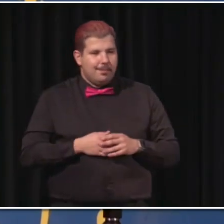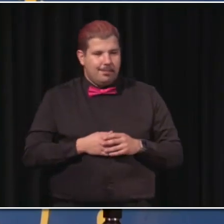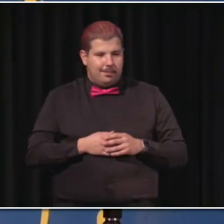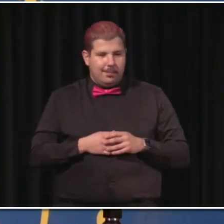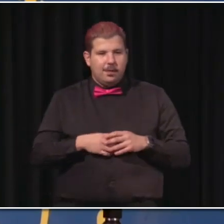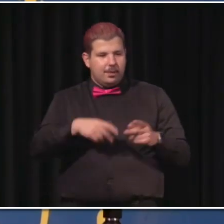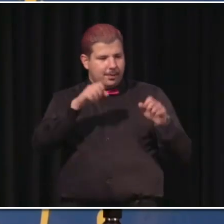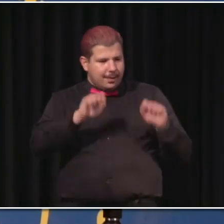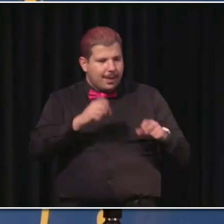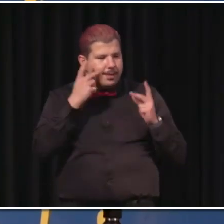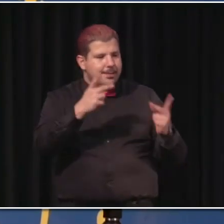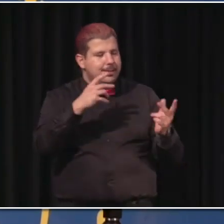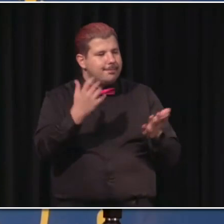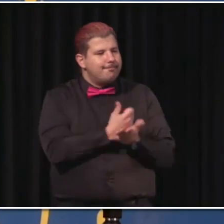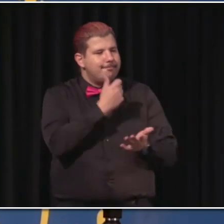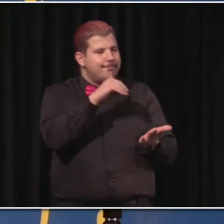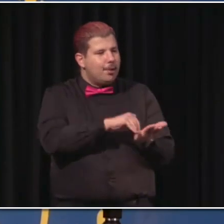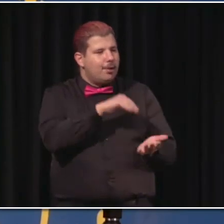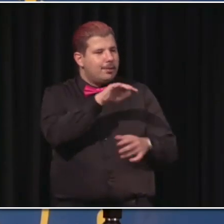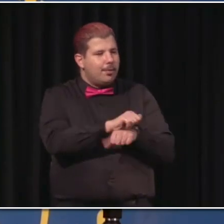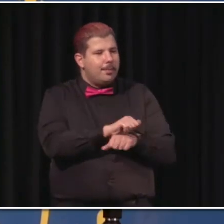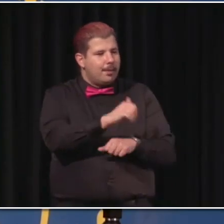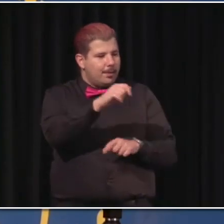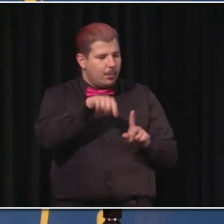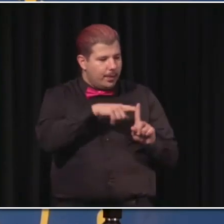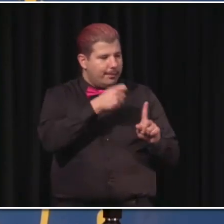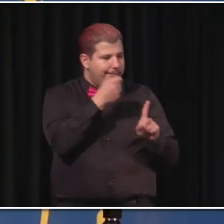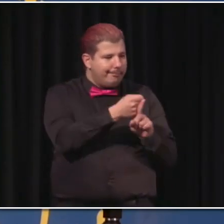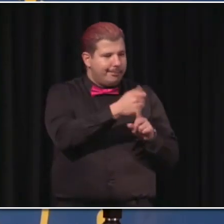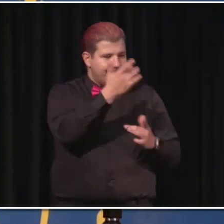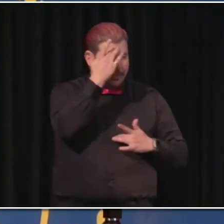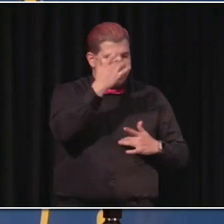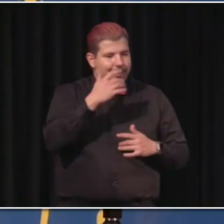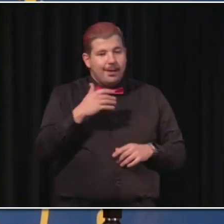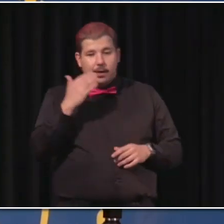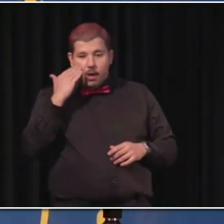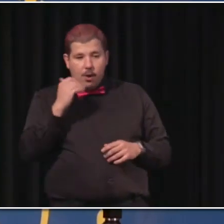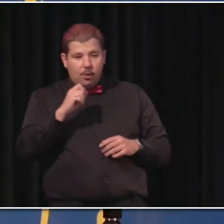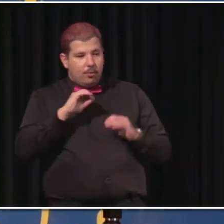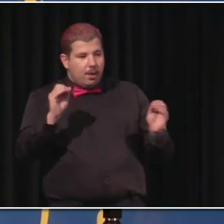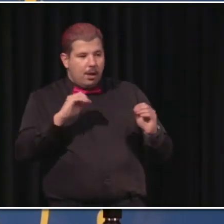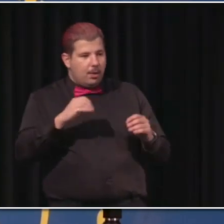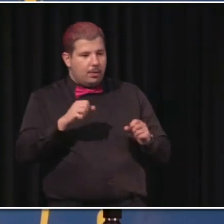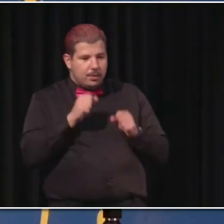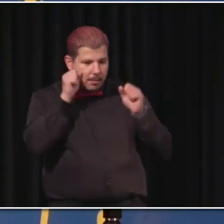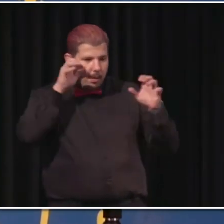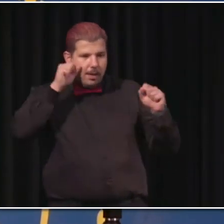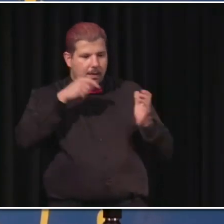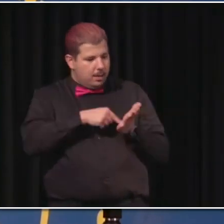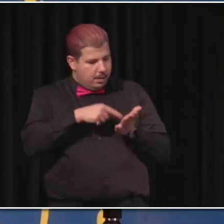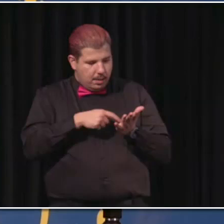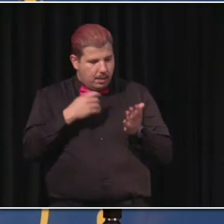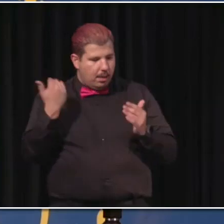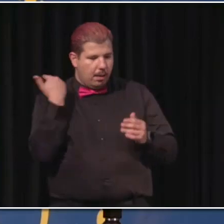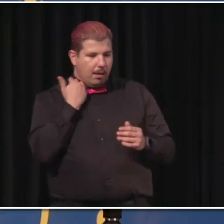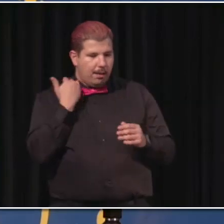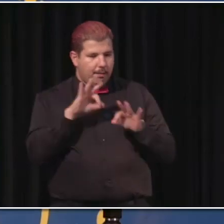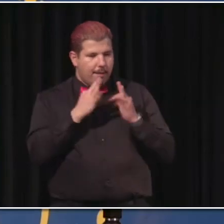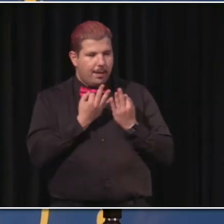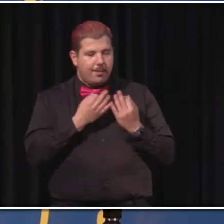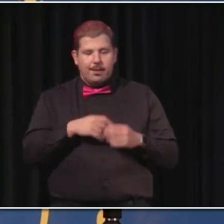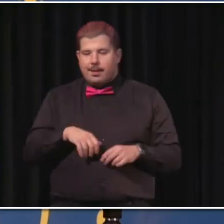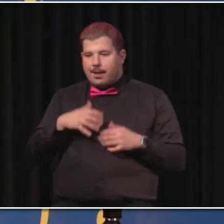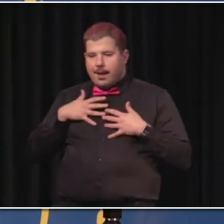a doctor when you're sick and know you won't get sent a surprise bill afterwards that could bankrupt your family. Our air